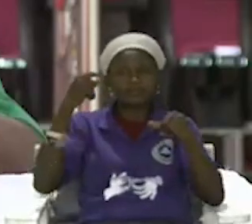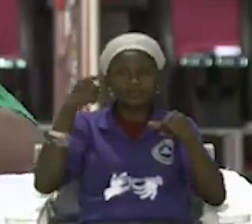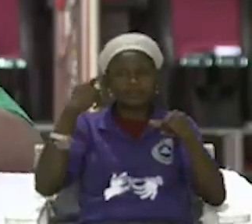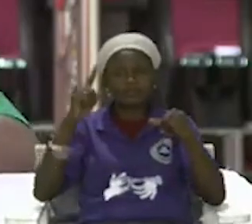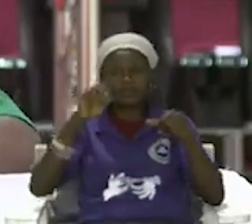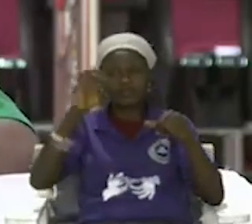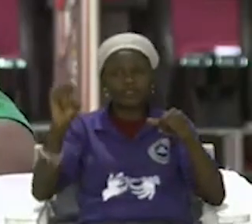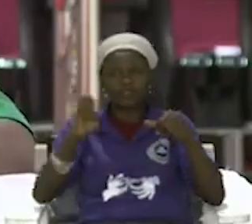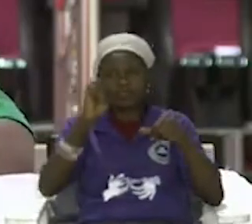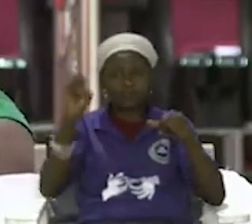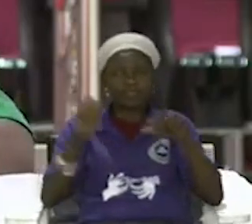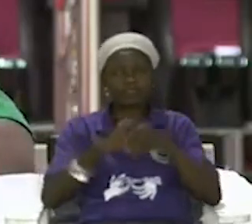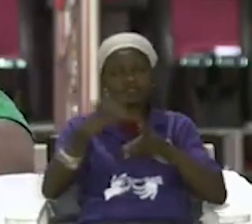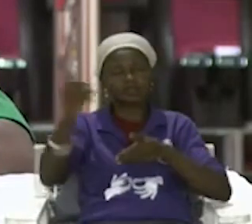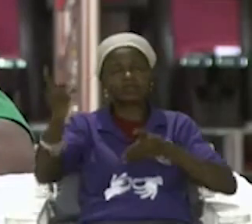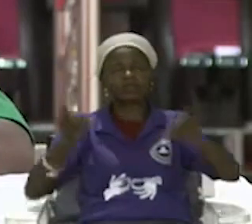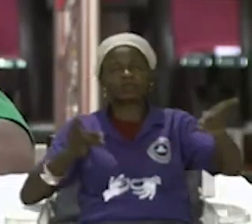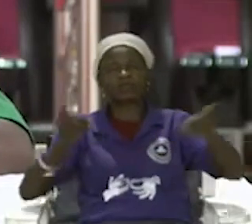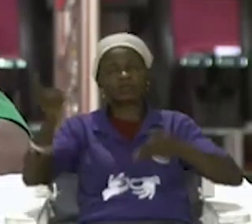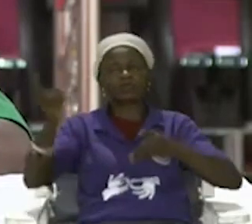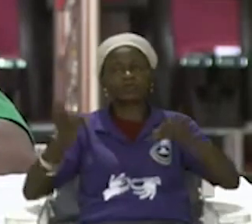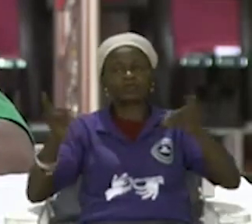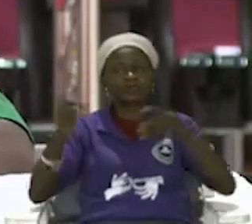in dominion.